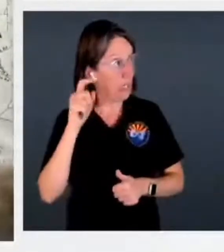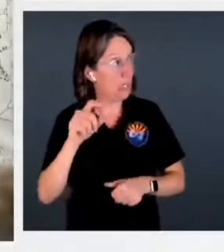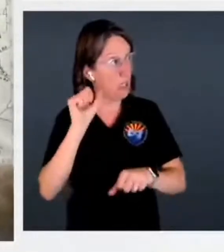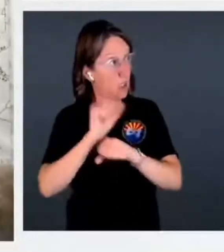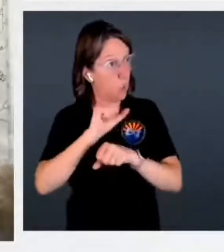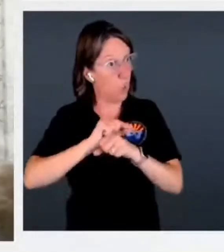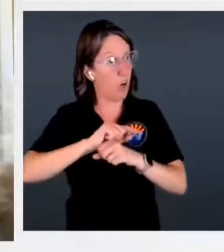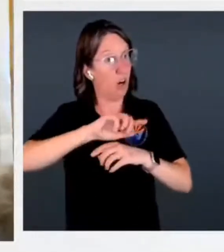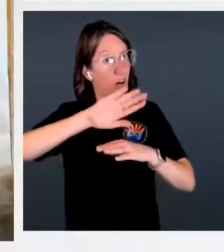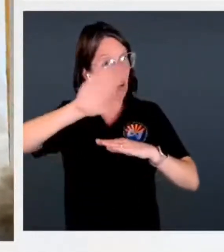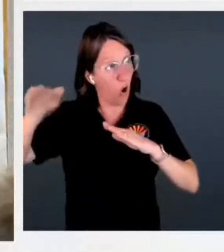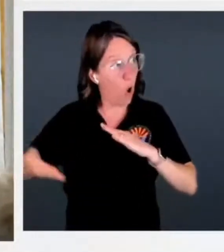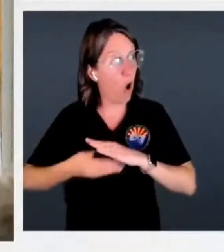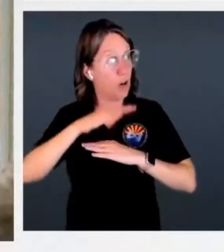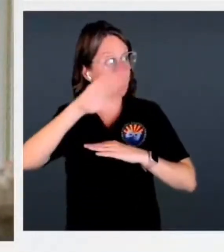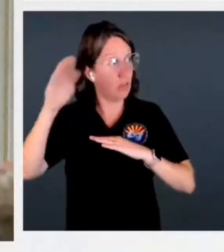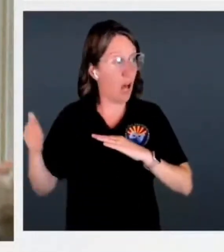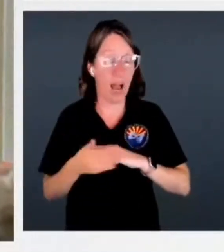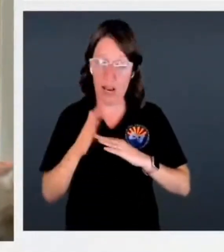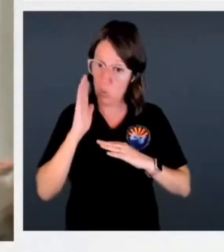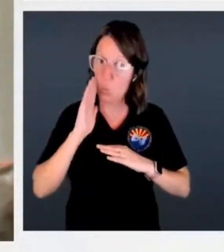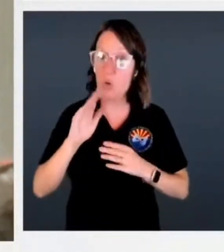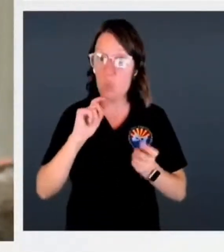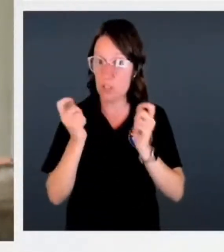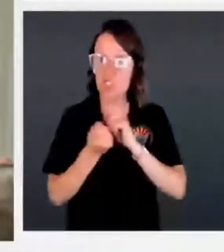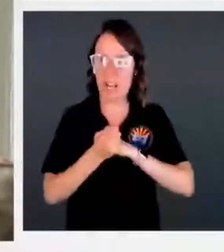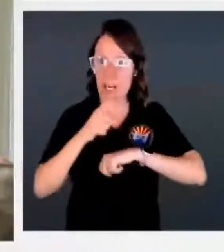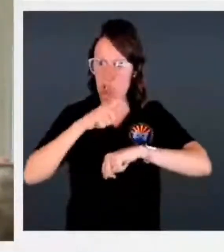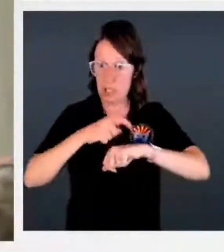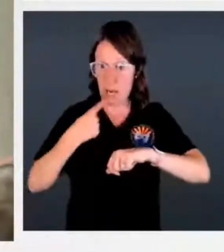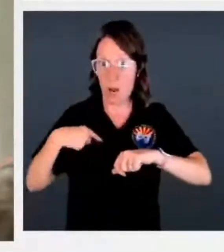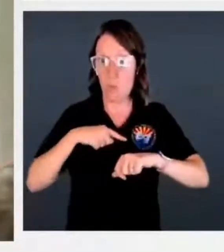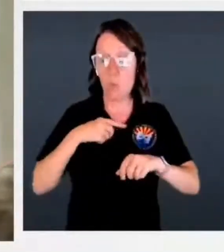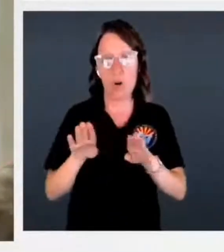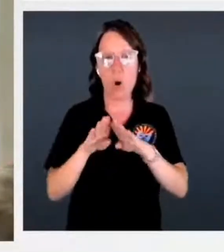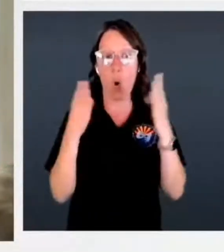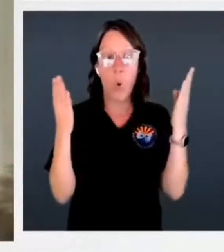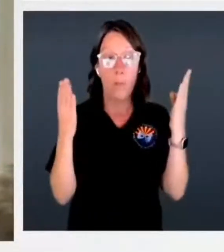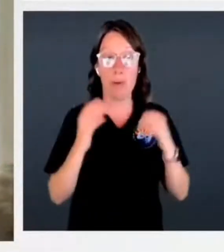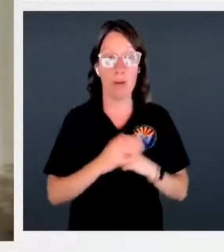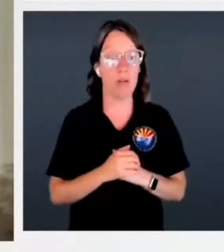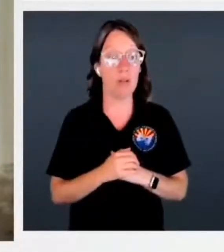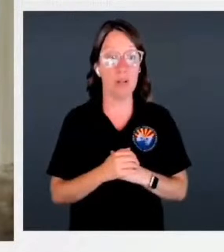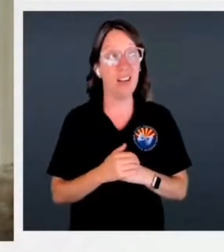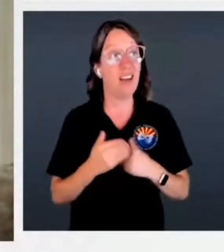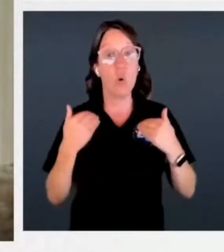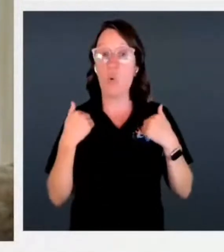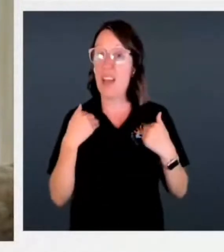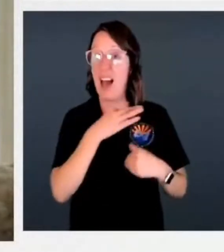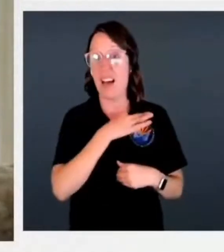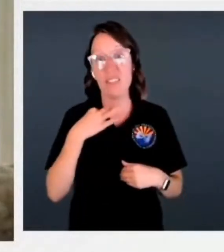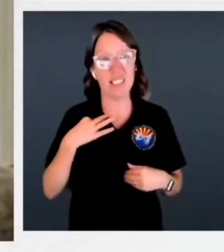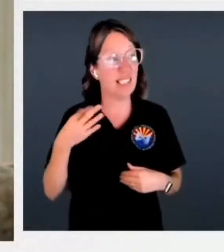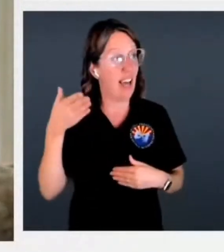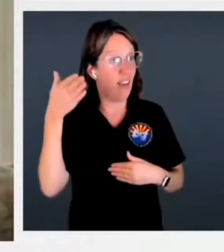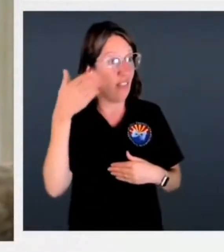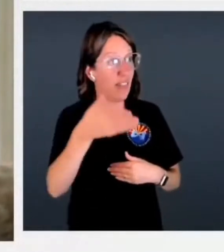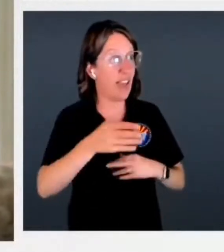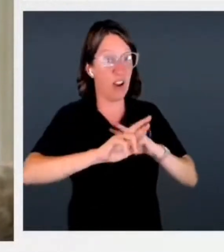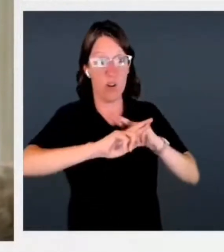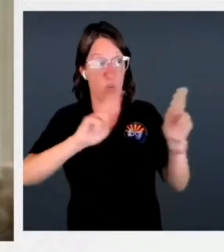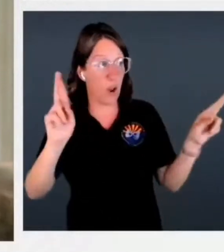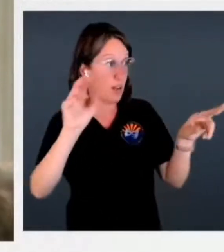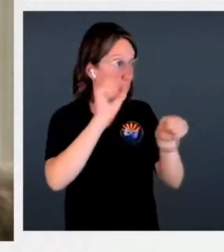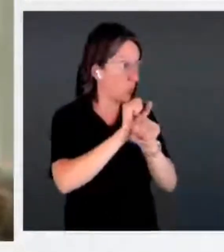there taking care of some of the problems that I never ever thought that I would ever think of, but there we go. Like that